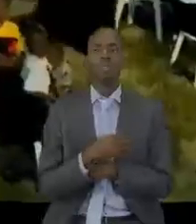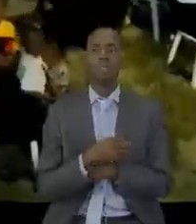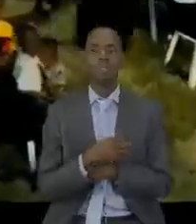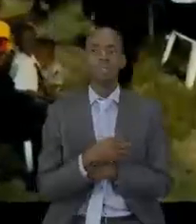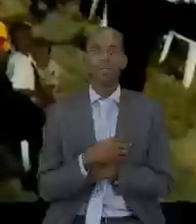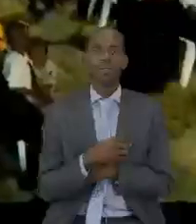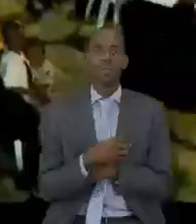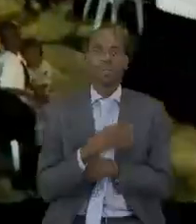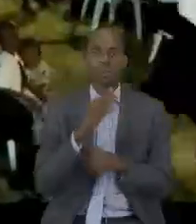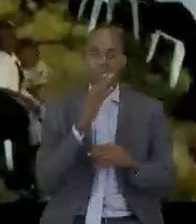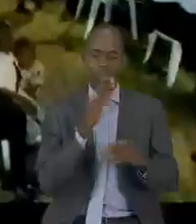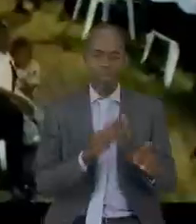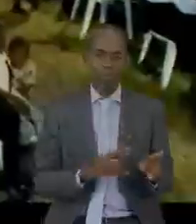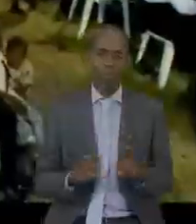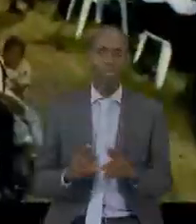Get ready.